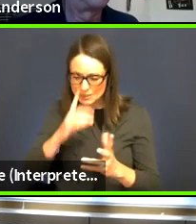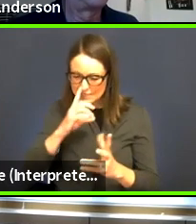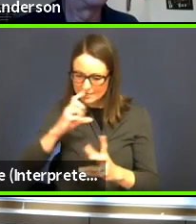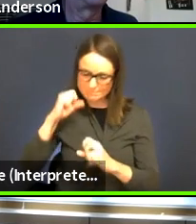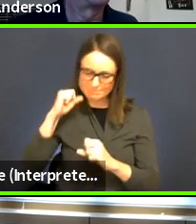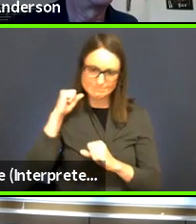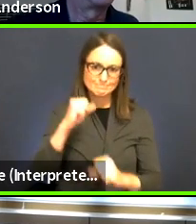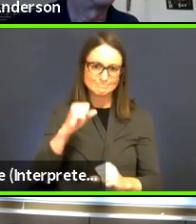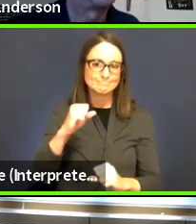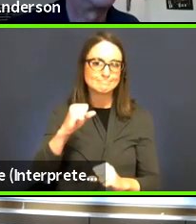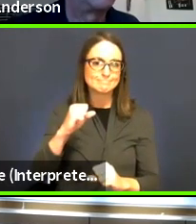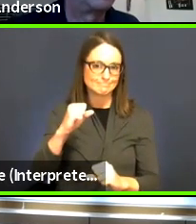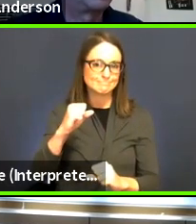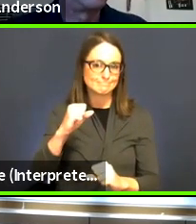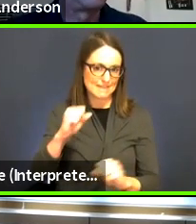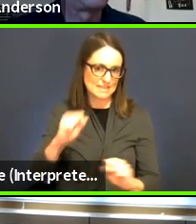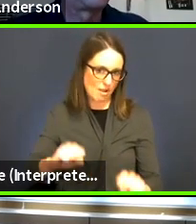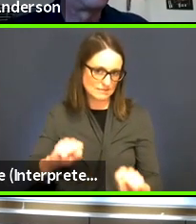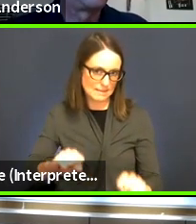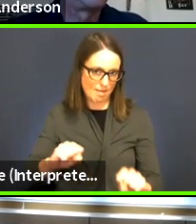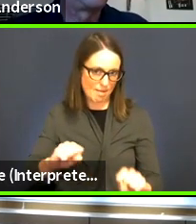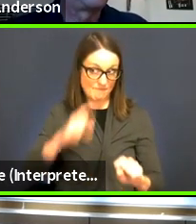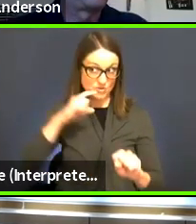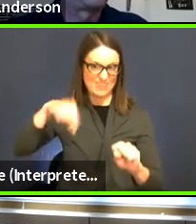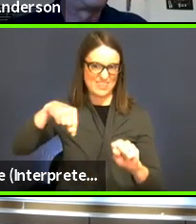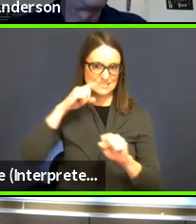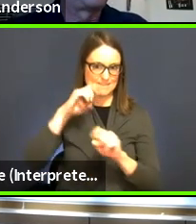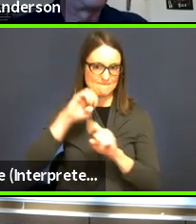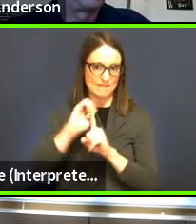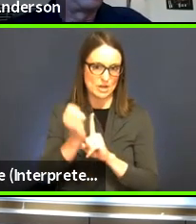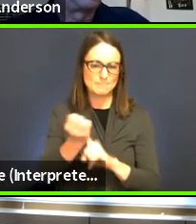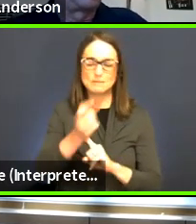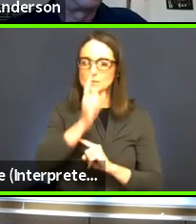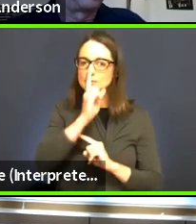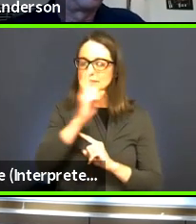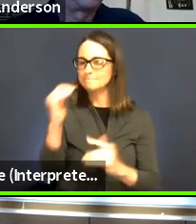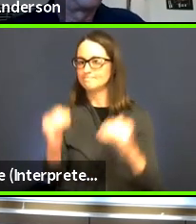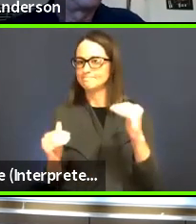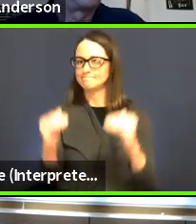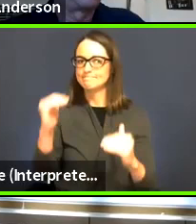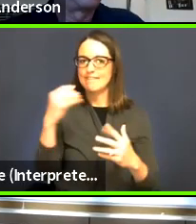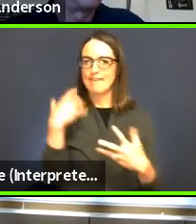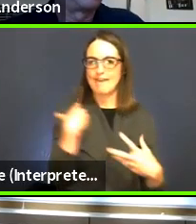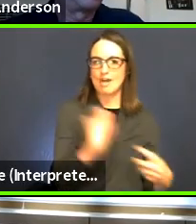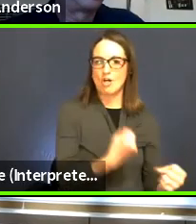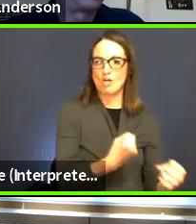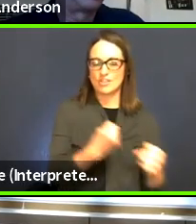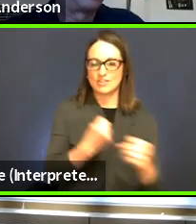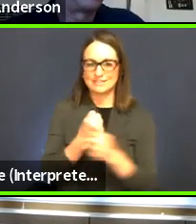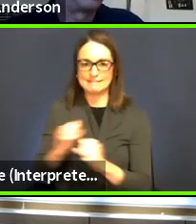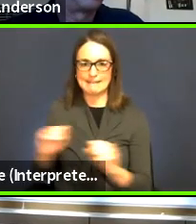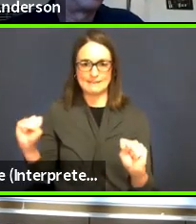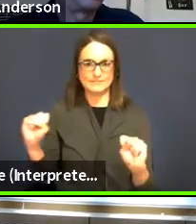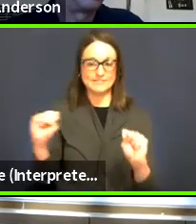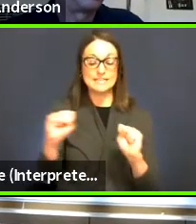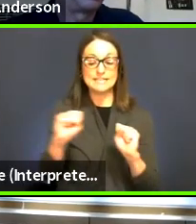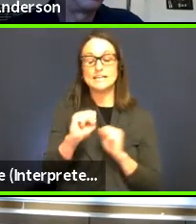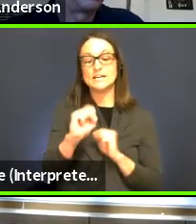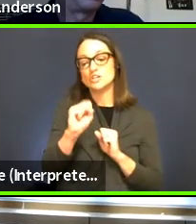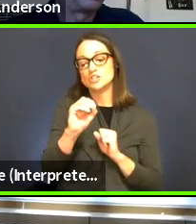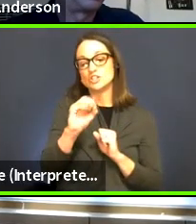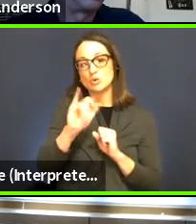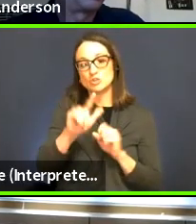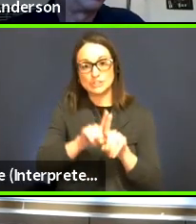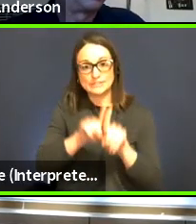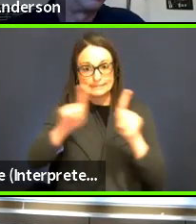as possible in this environment. We certainly want to balance the health and safety, social distancing with a tremendous